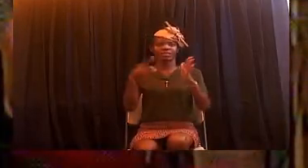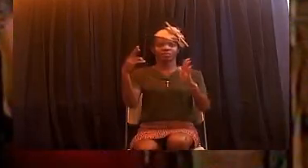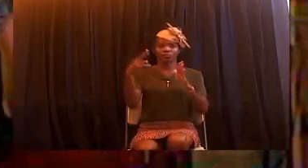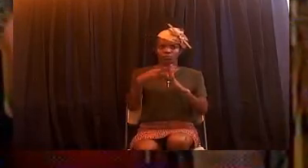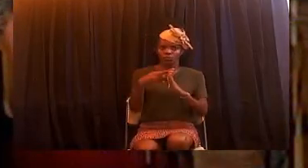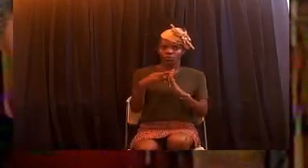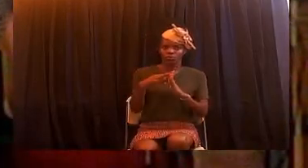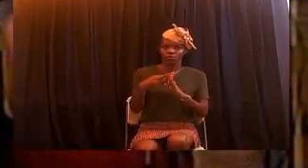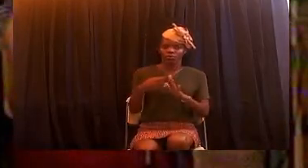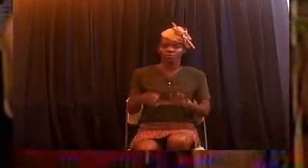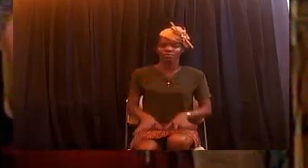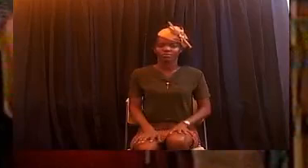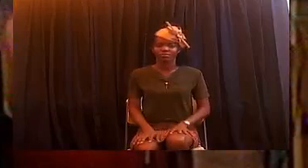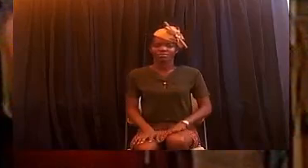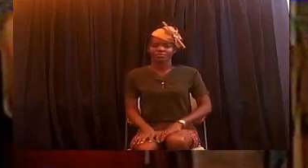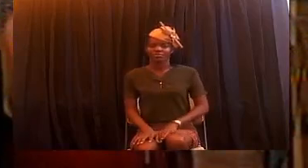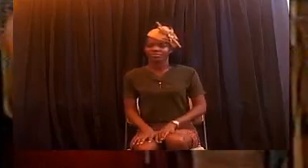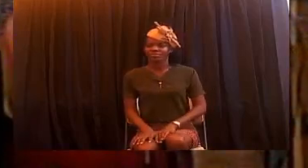99-1 rule.